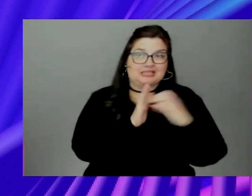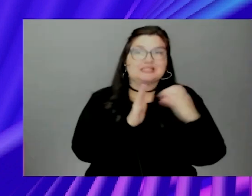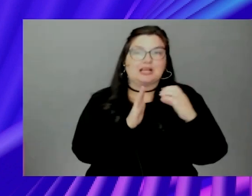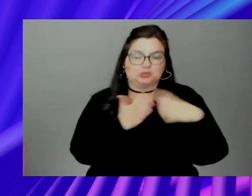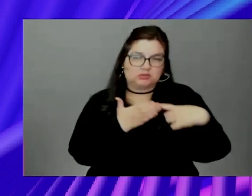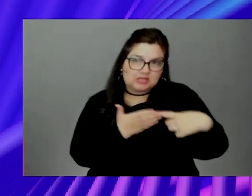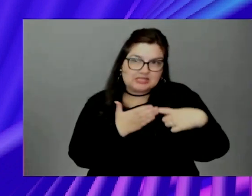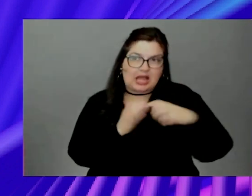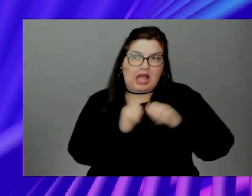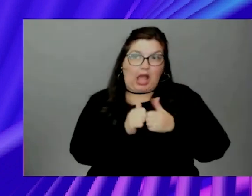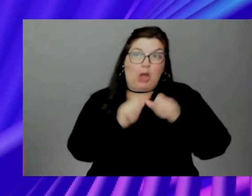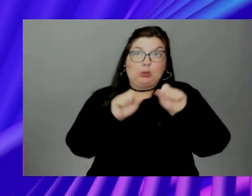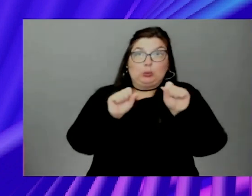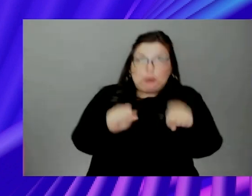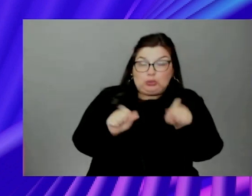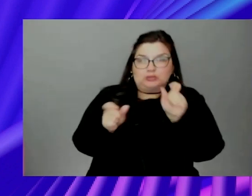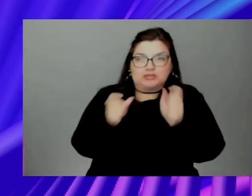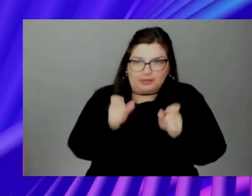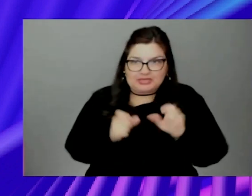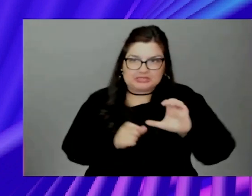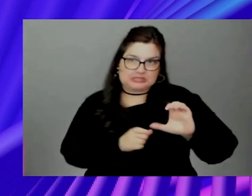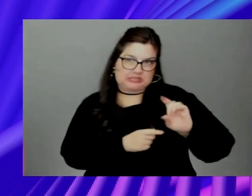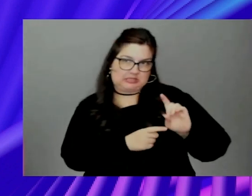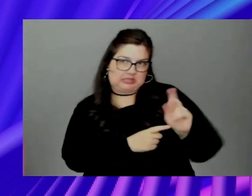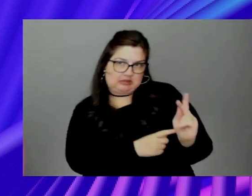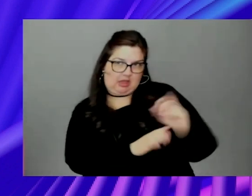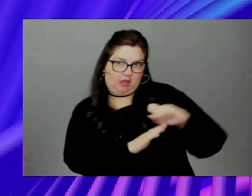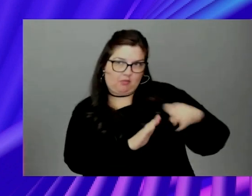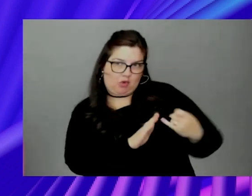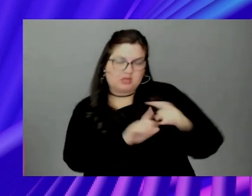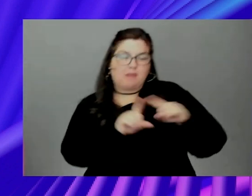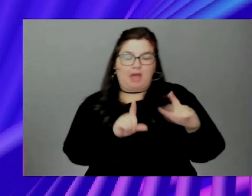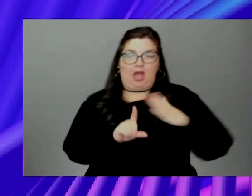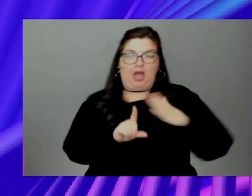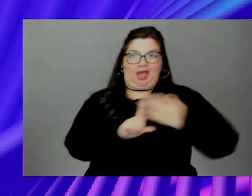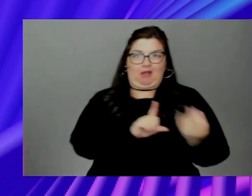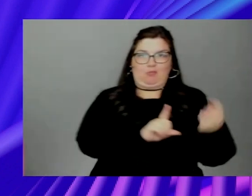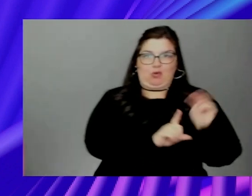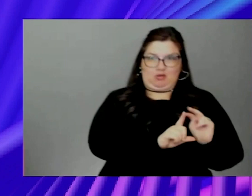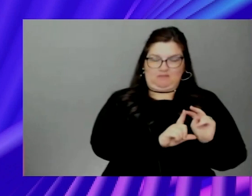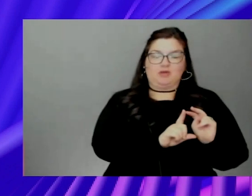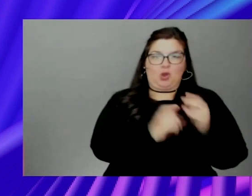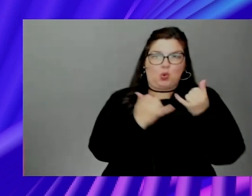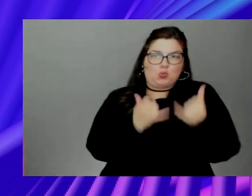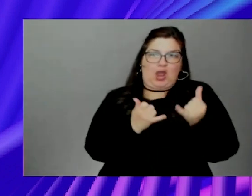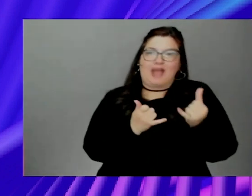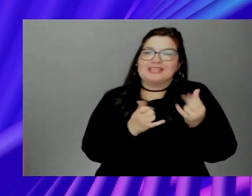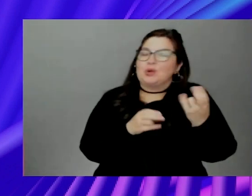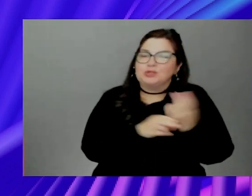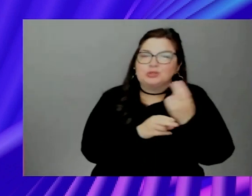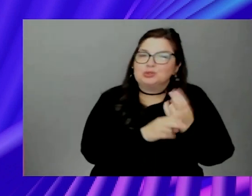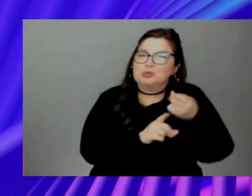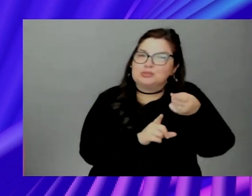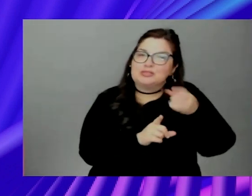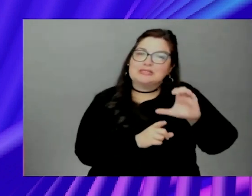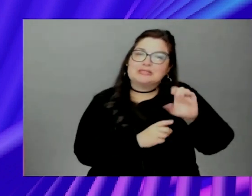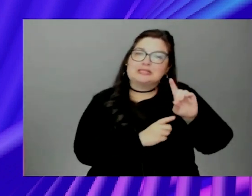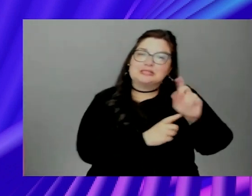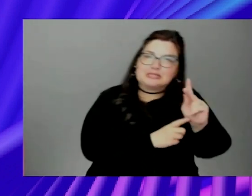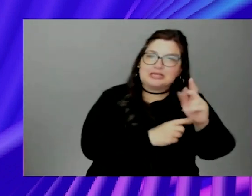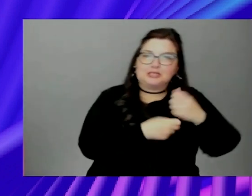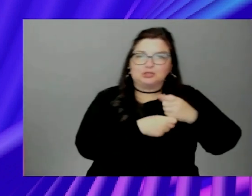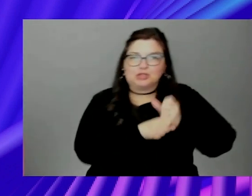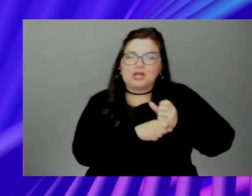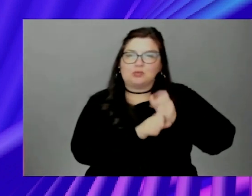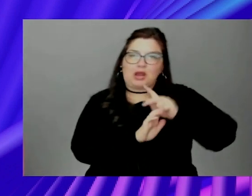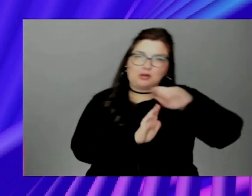could customize the CDK project. But from our point of view right now, basically, we're using that as, we're generating a project,